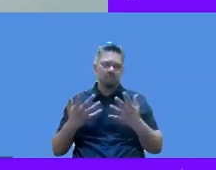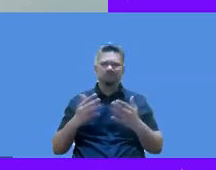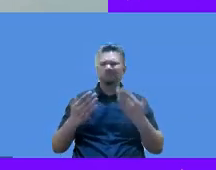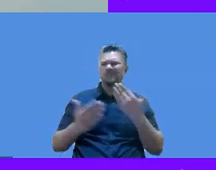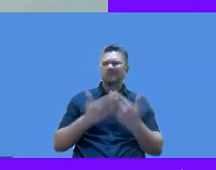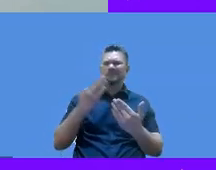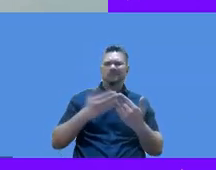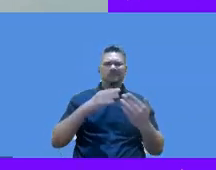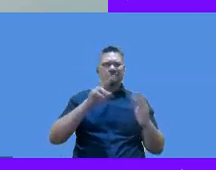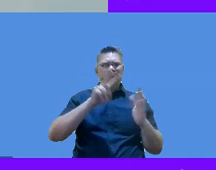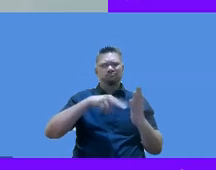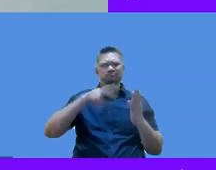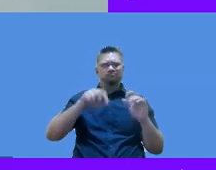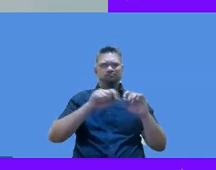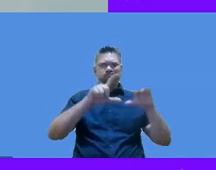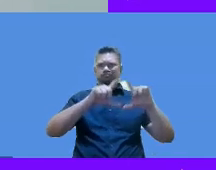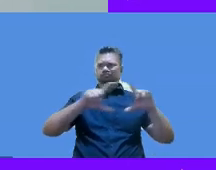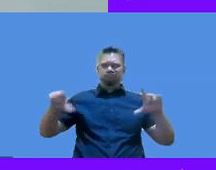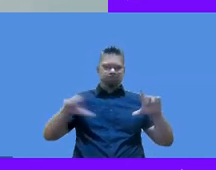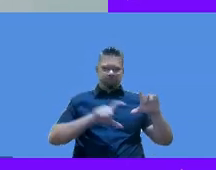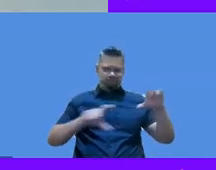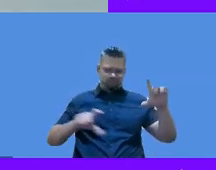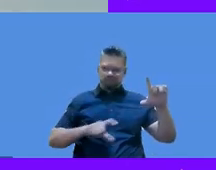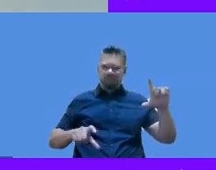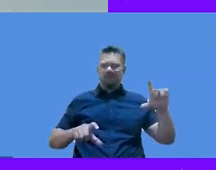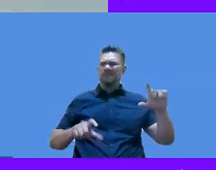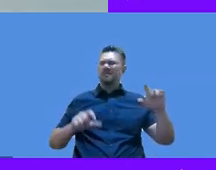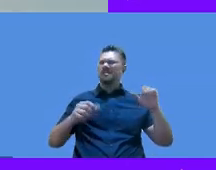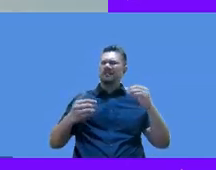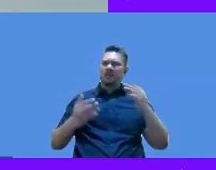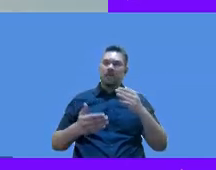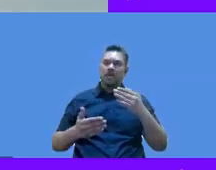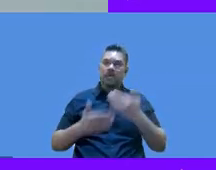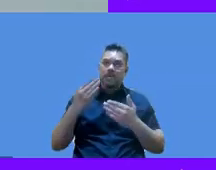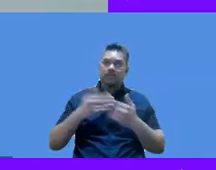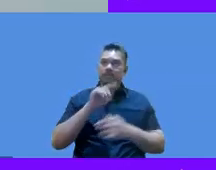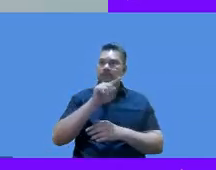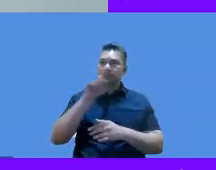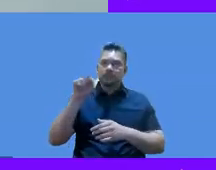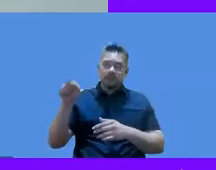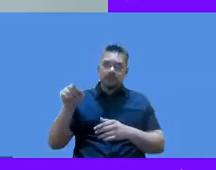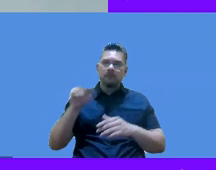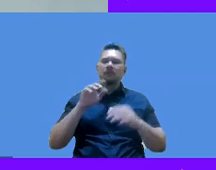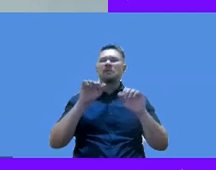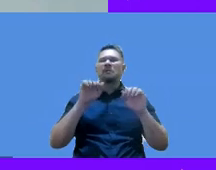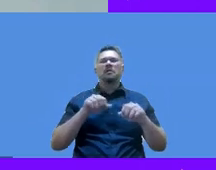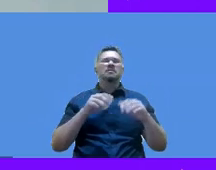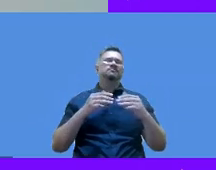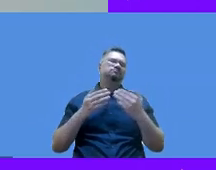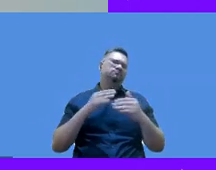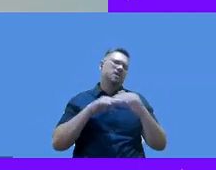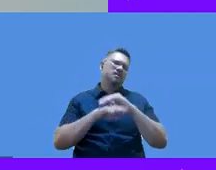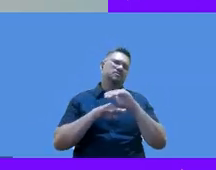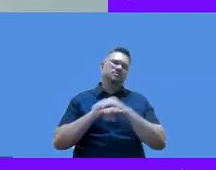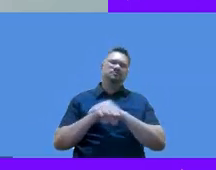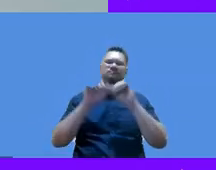meetings should be held in accessible locations and accommodations should be made to ensure that everyone can fully participate. Working